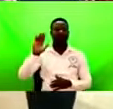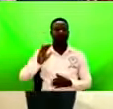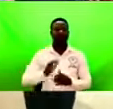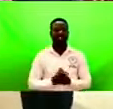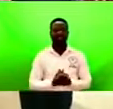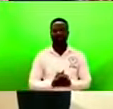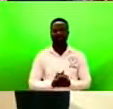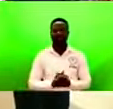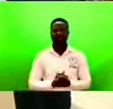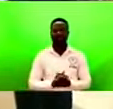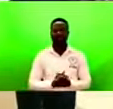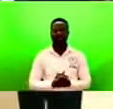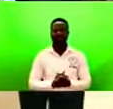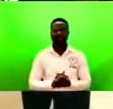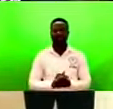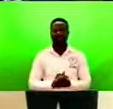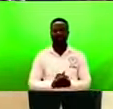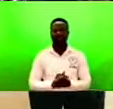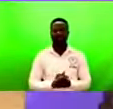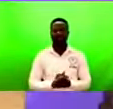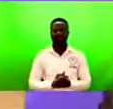I don't know whether their mics are alive.